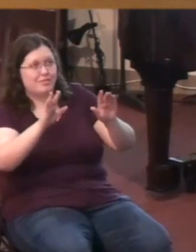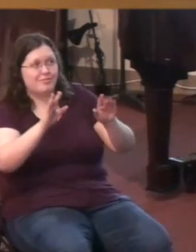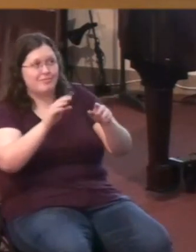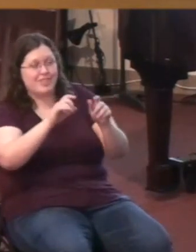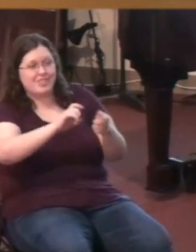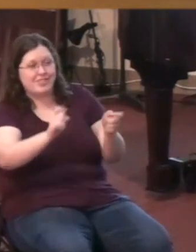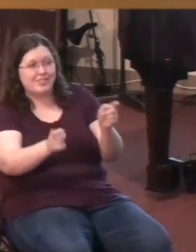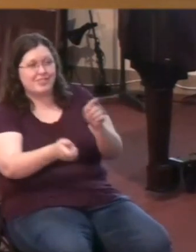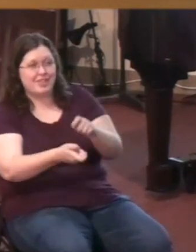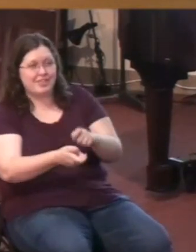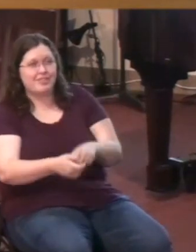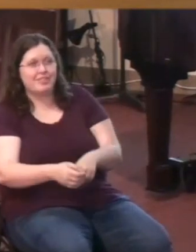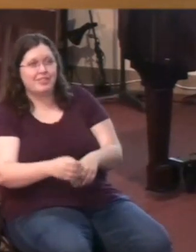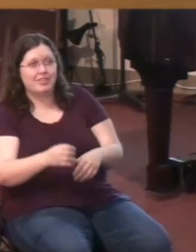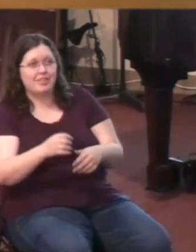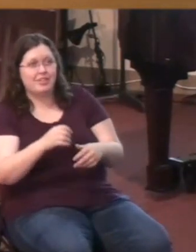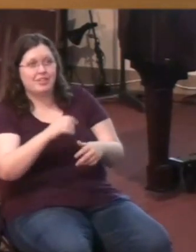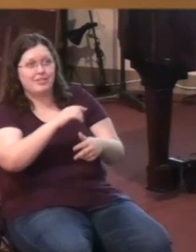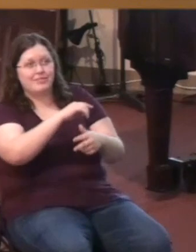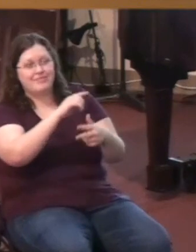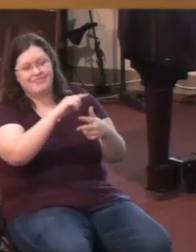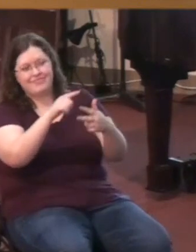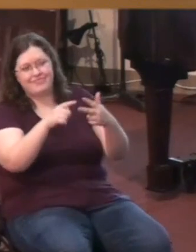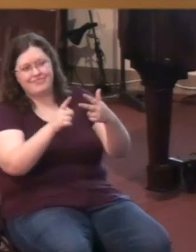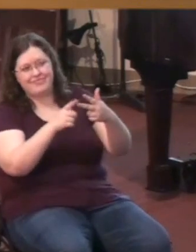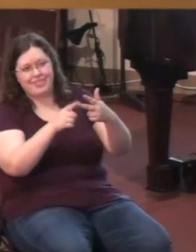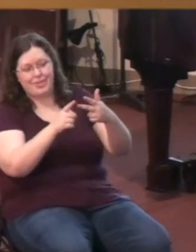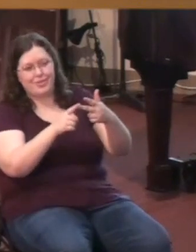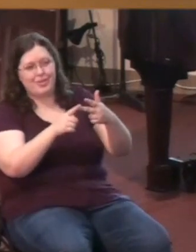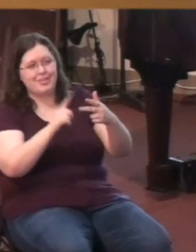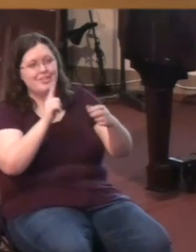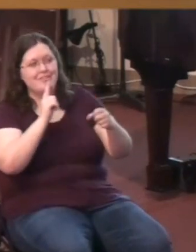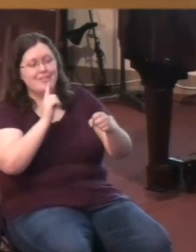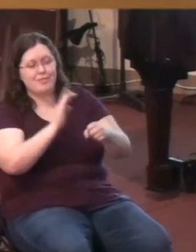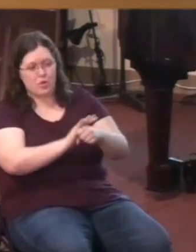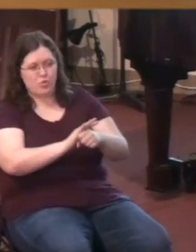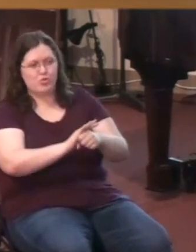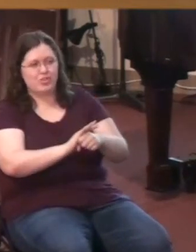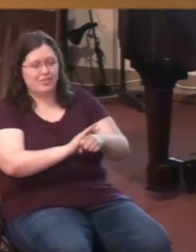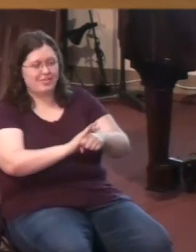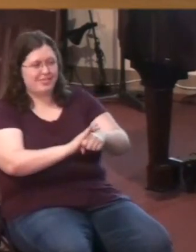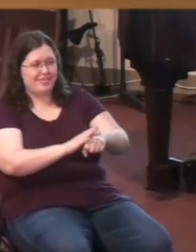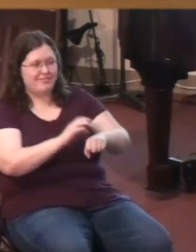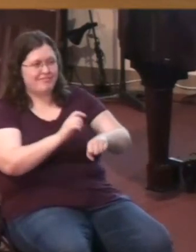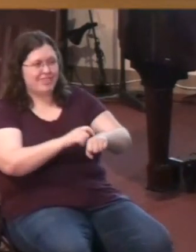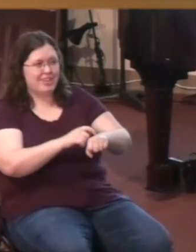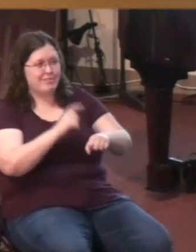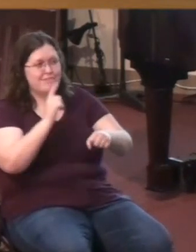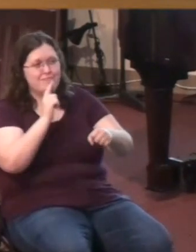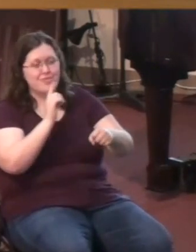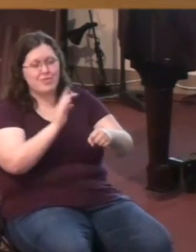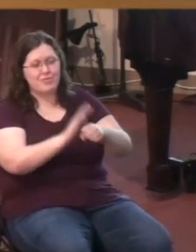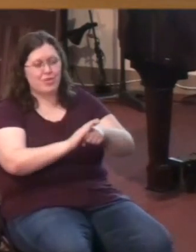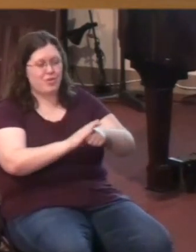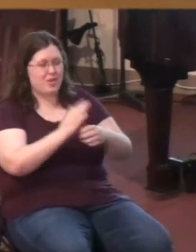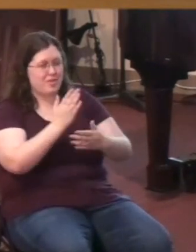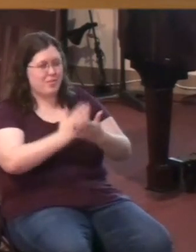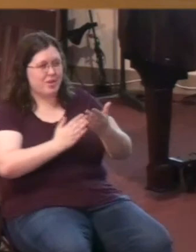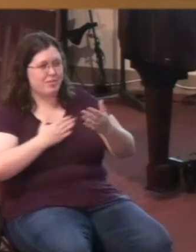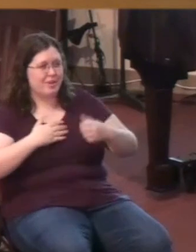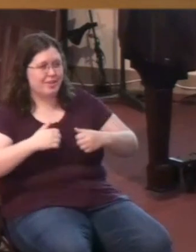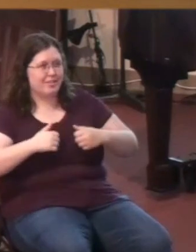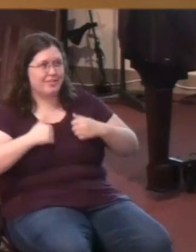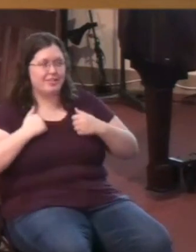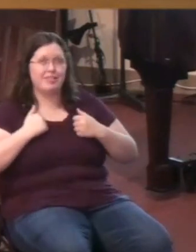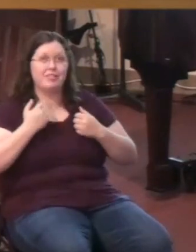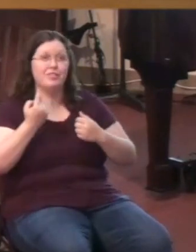one is devotion, to take time to devote part of my existence to something higher.